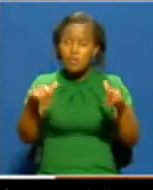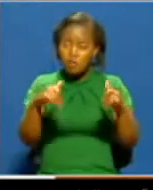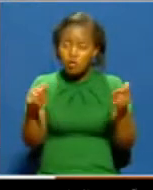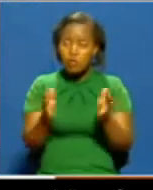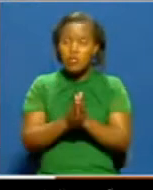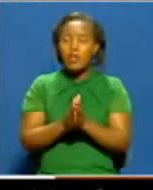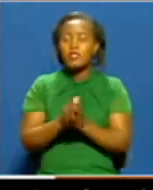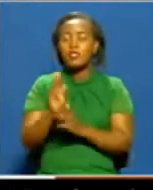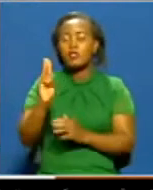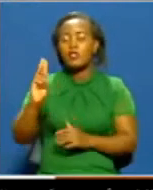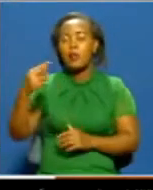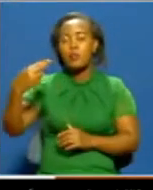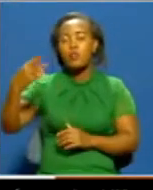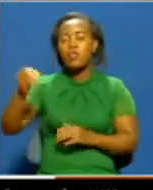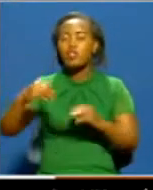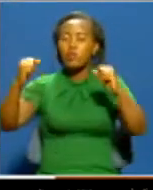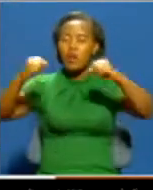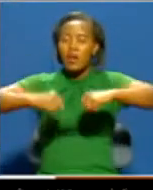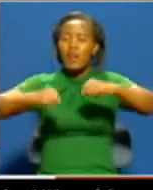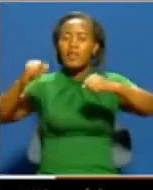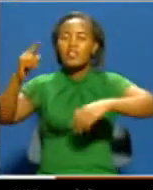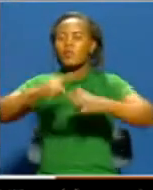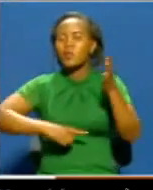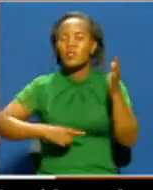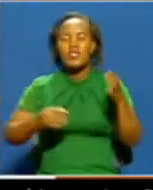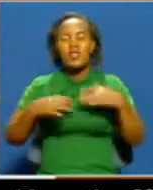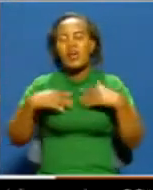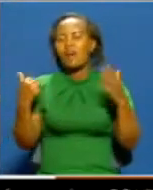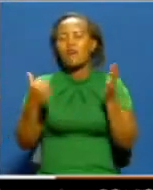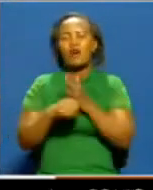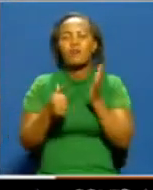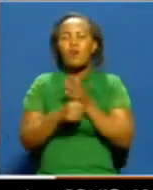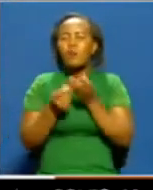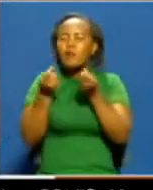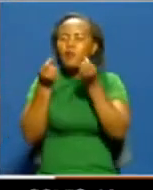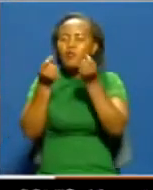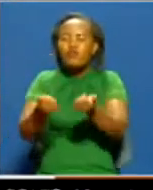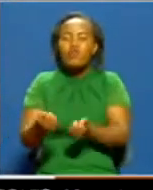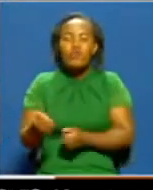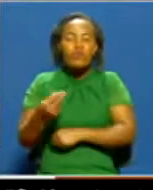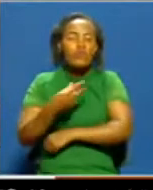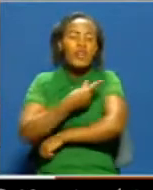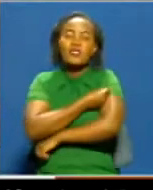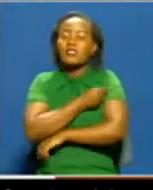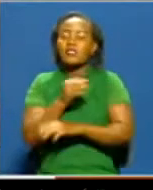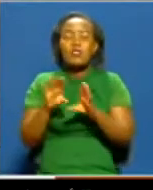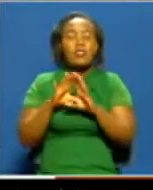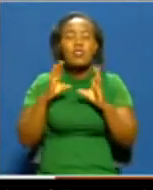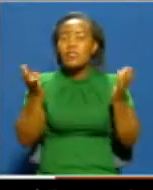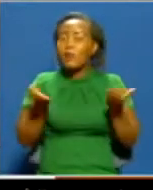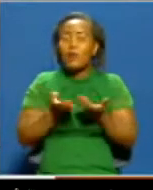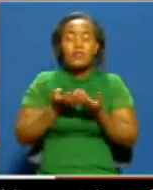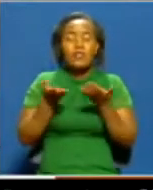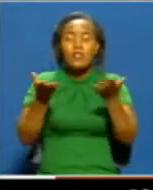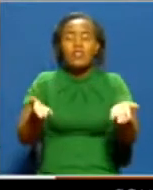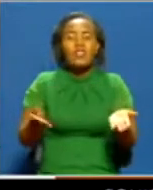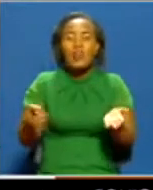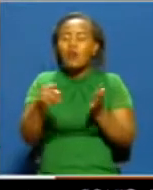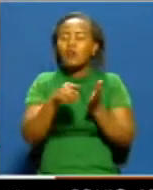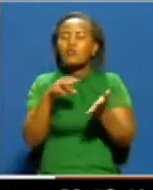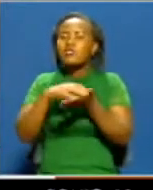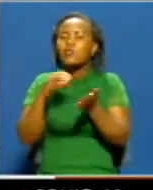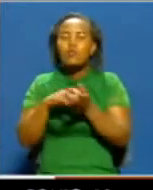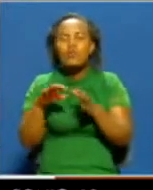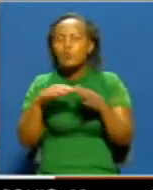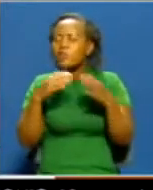that there is vaccine hesitancy all over the world. Maybe where we are now and maybe what you